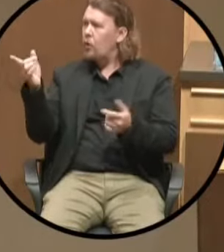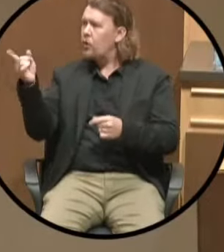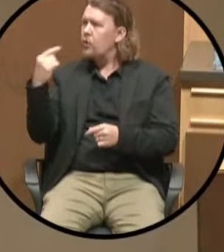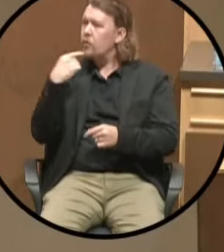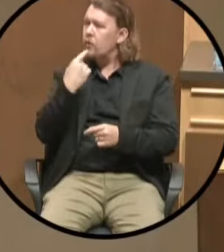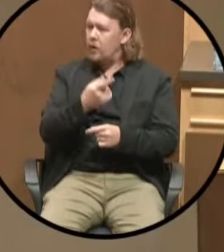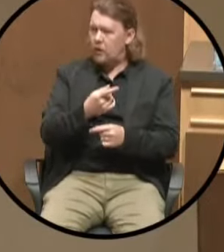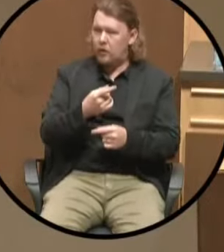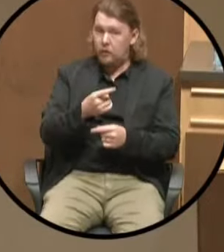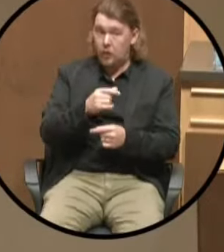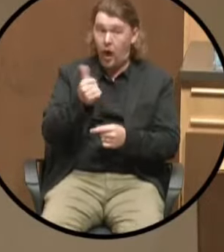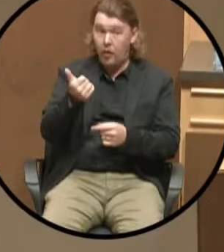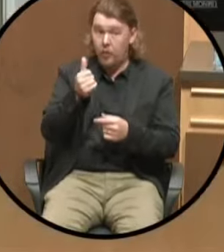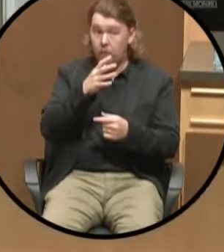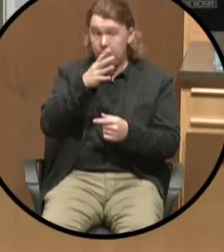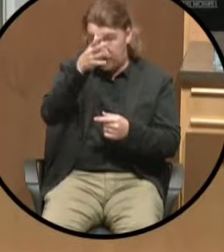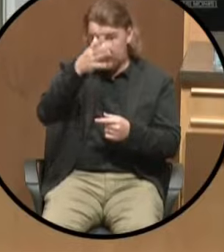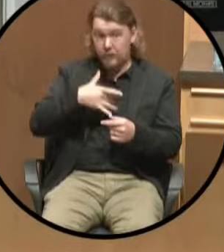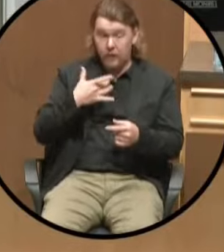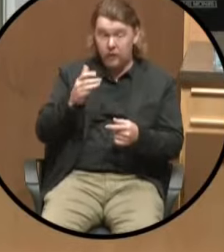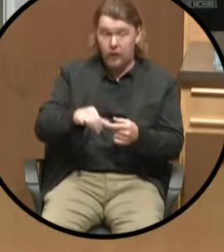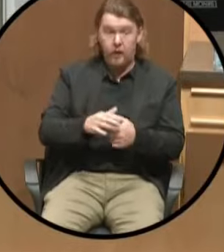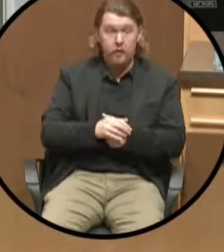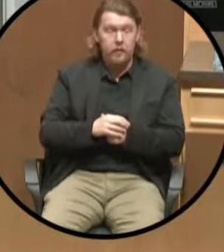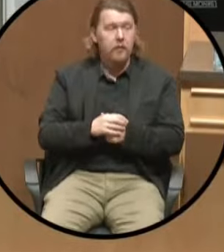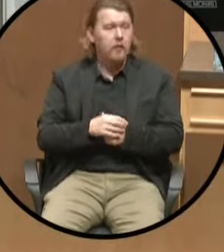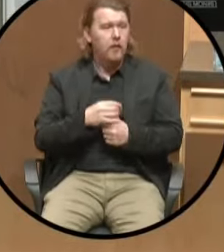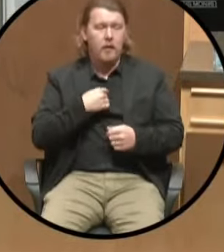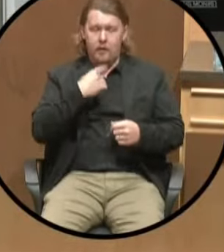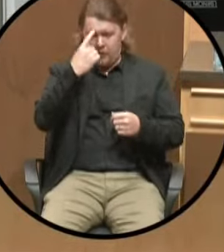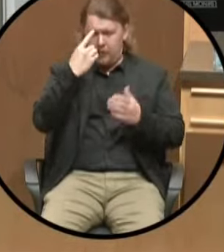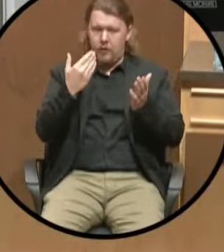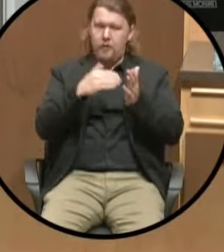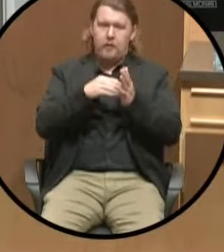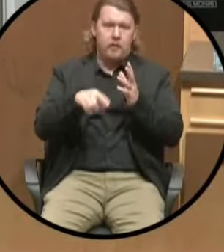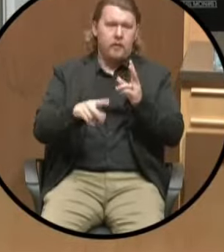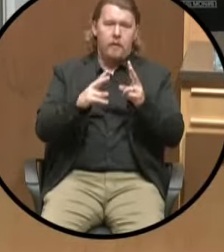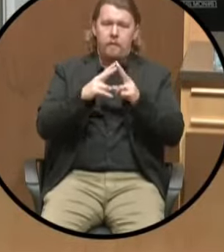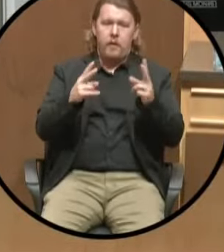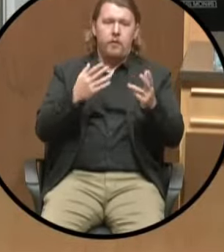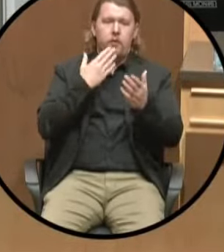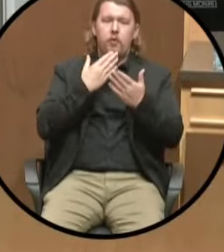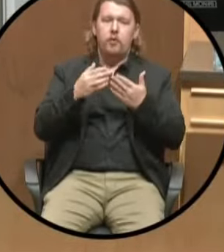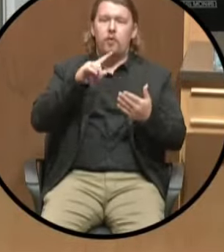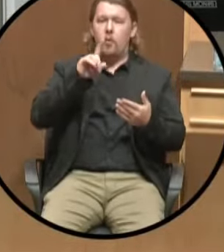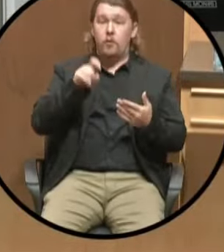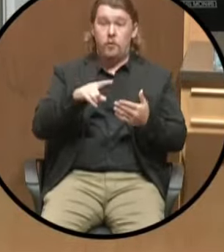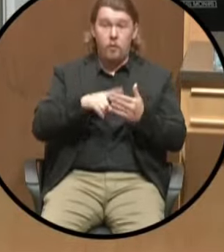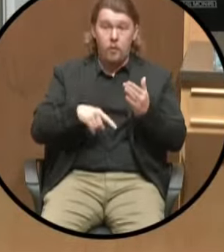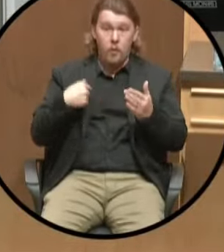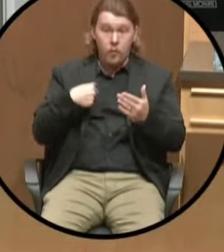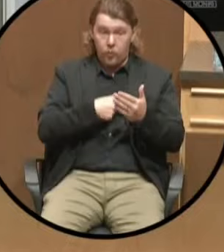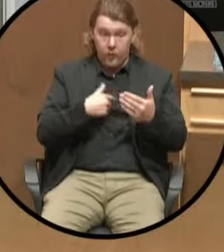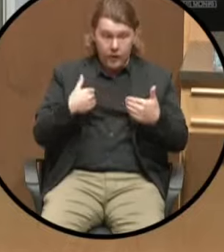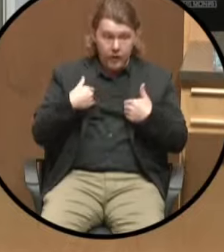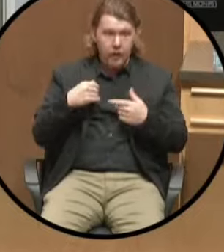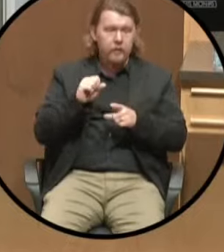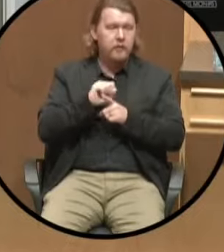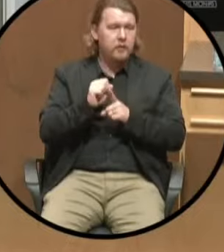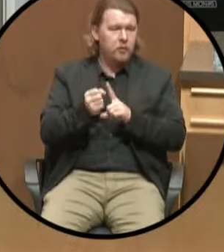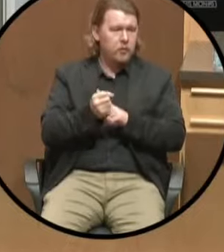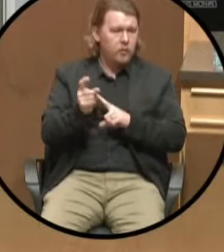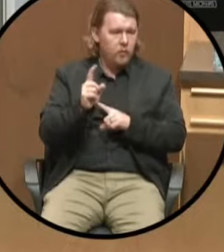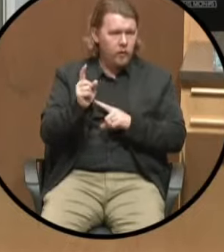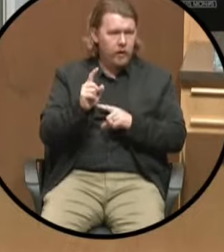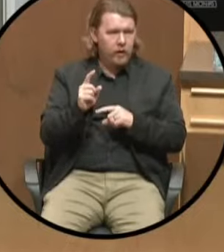who feel the same? I think, again, this is a very good question. What we have is a situation where